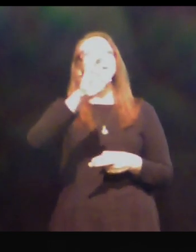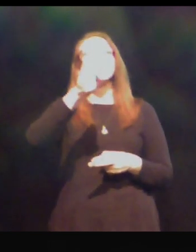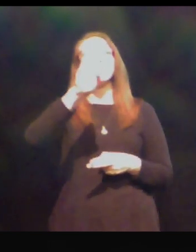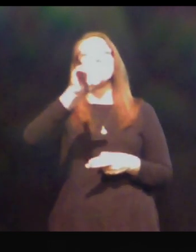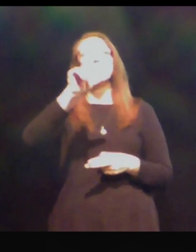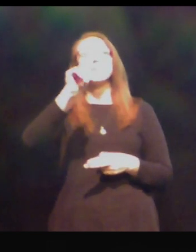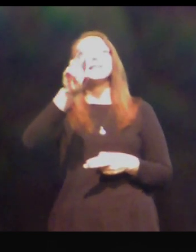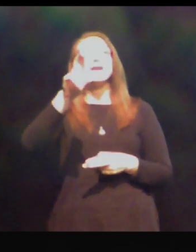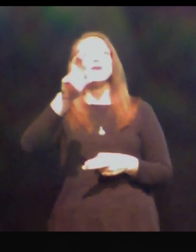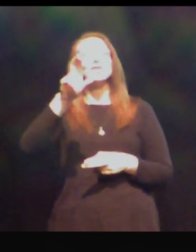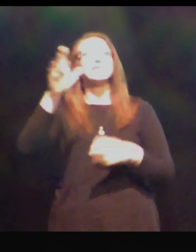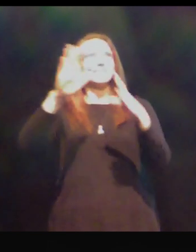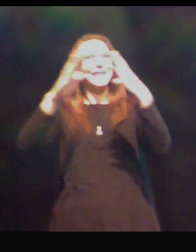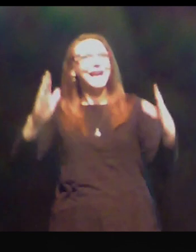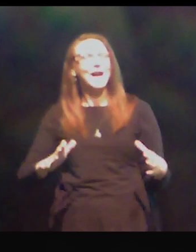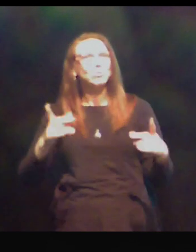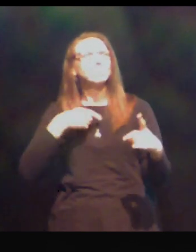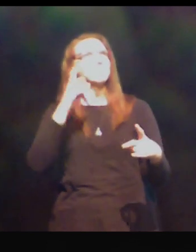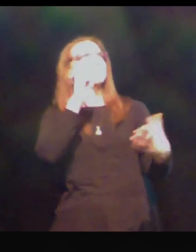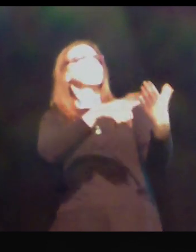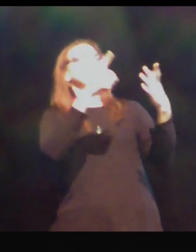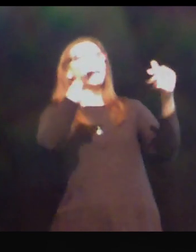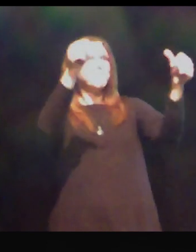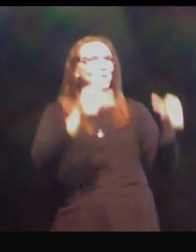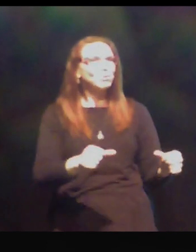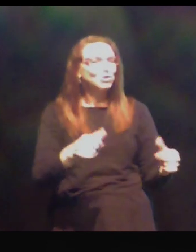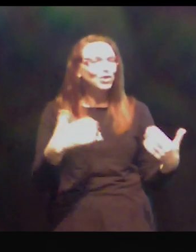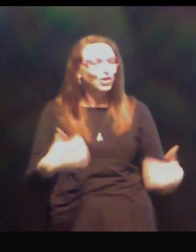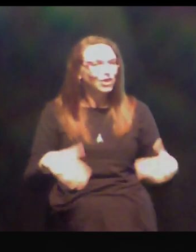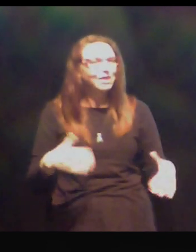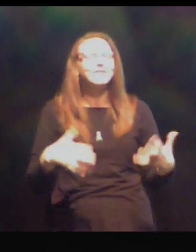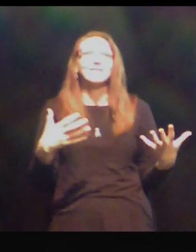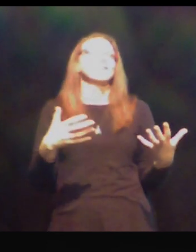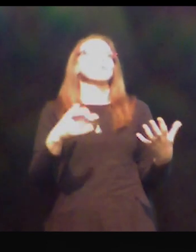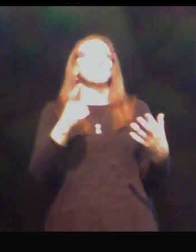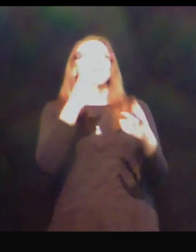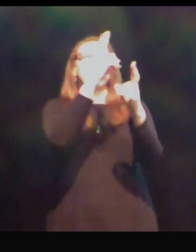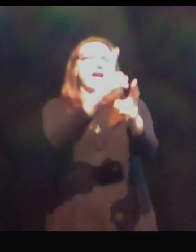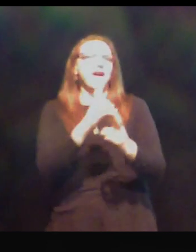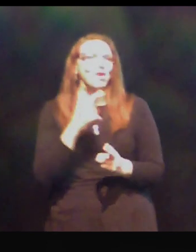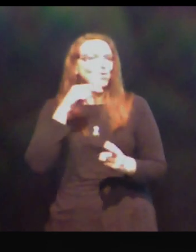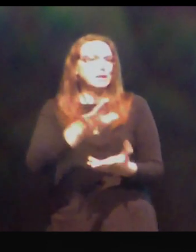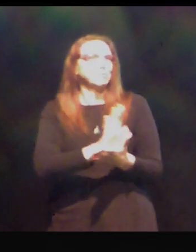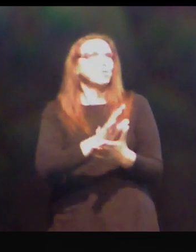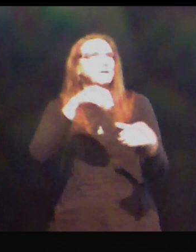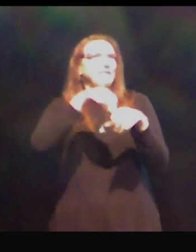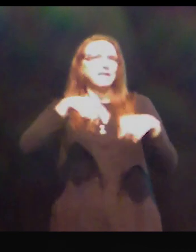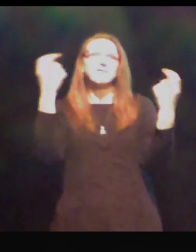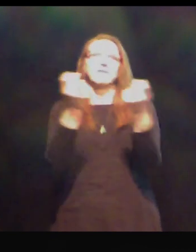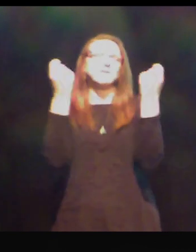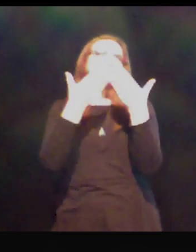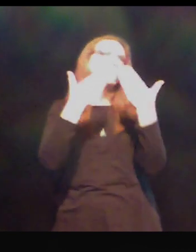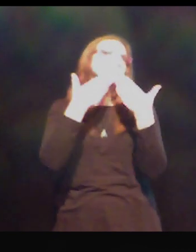for this festival as I was making this film. And I said, oh my God, this is perfect. And one of the best honors to have it play here. So thank you.